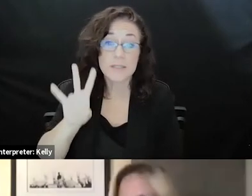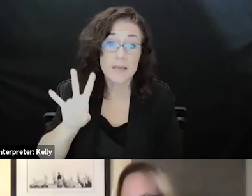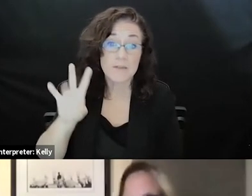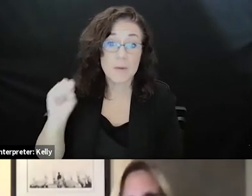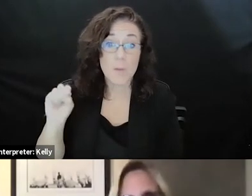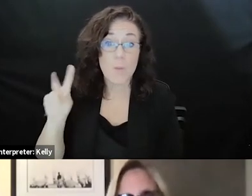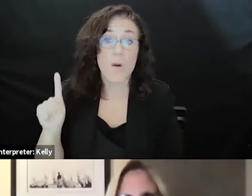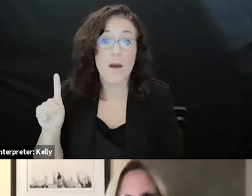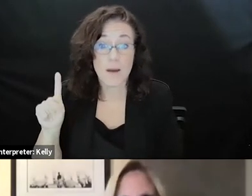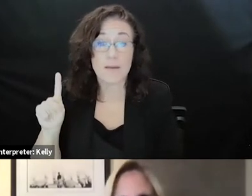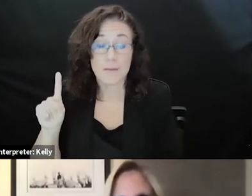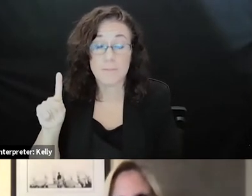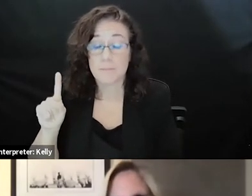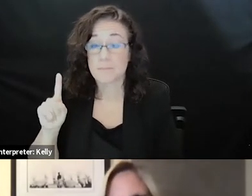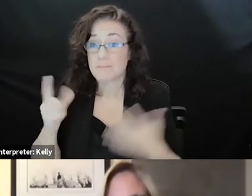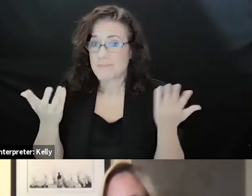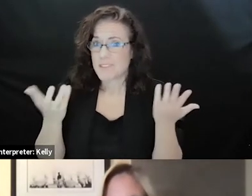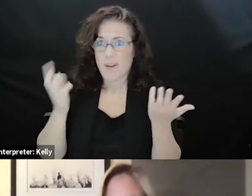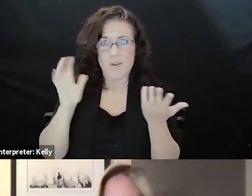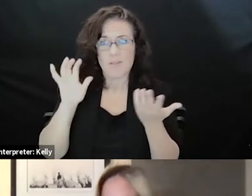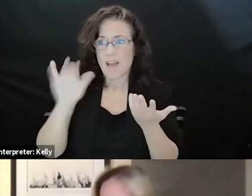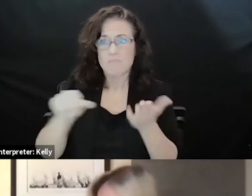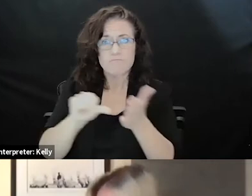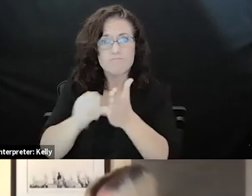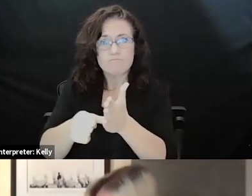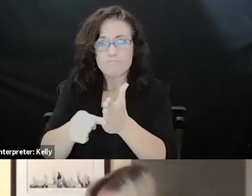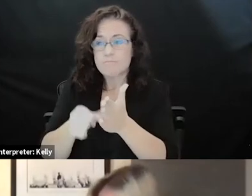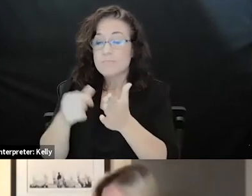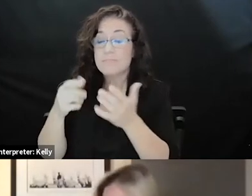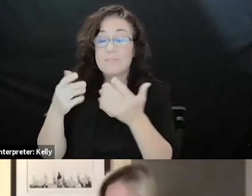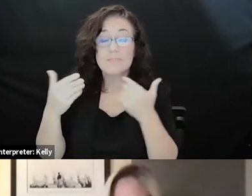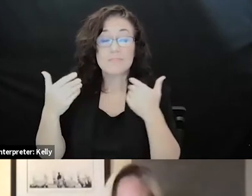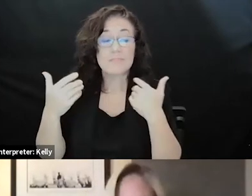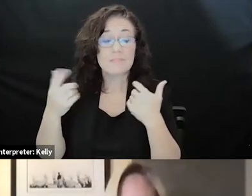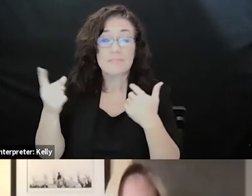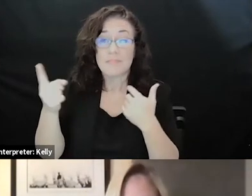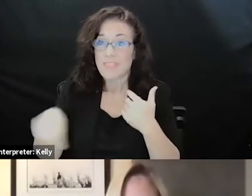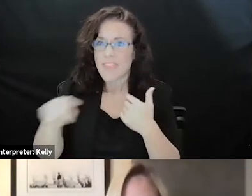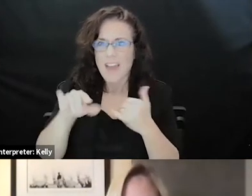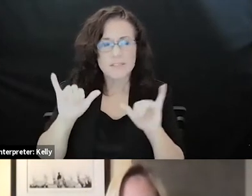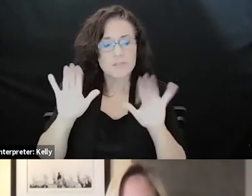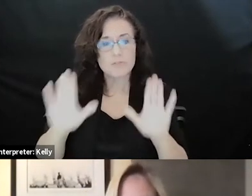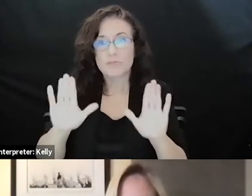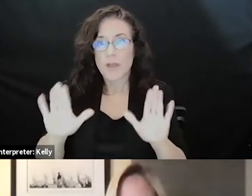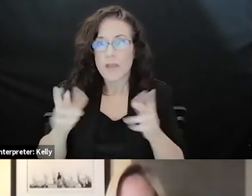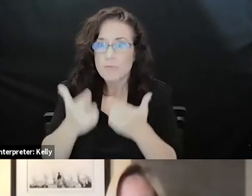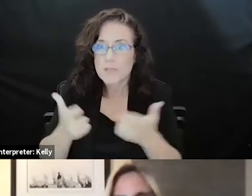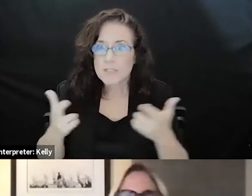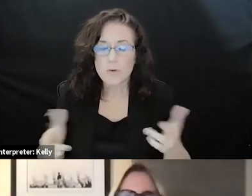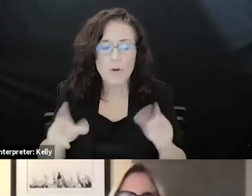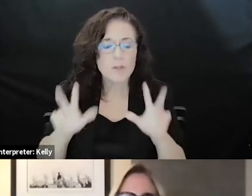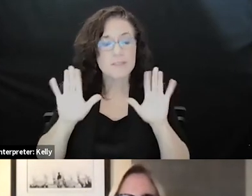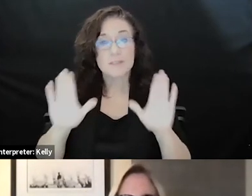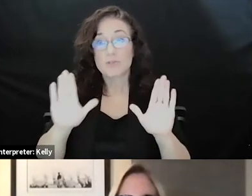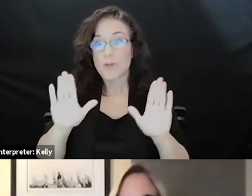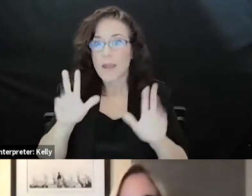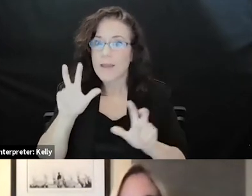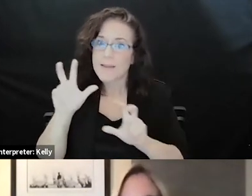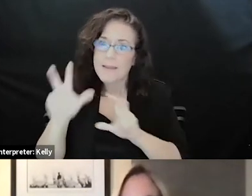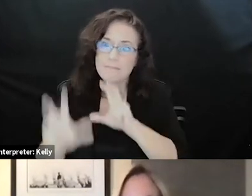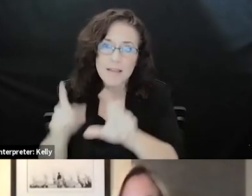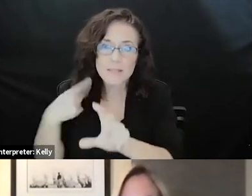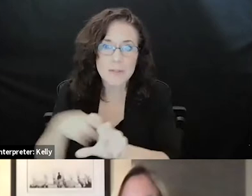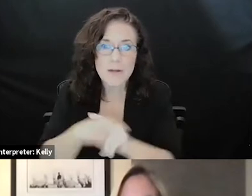and so you know just to exemplify an outstanding a resource and investment in making sure that